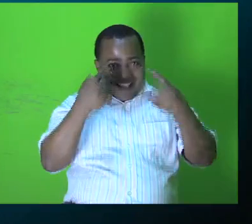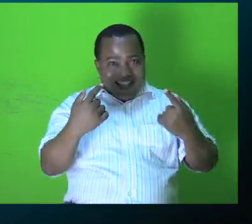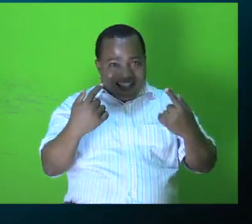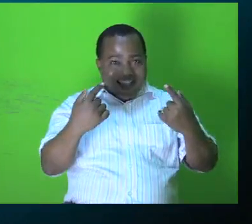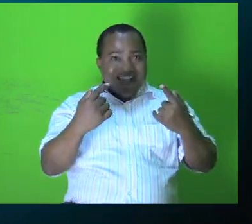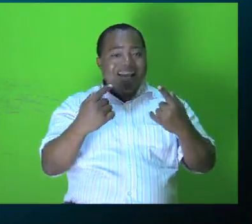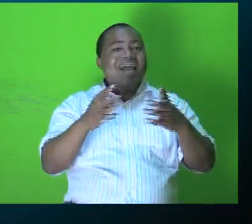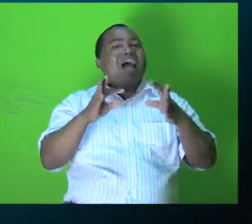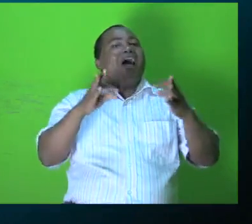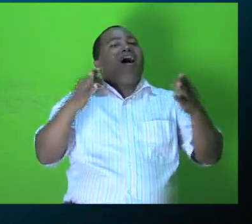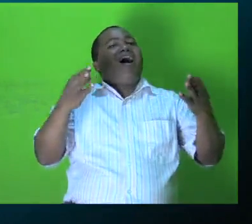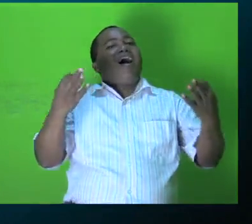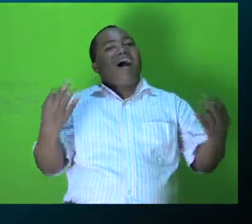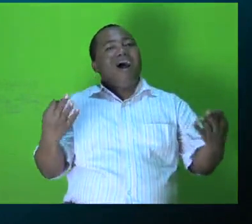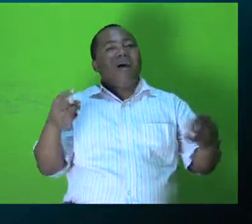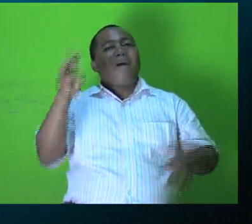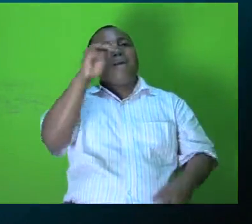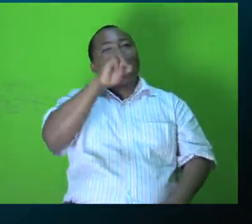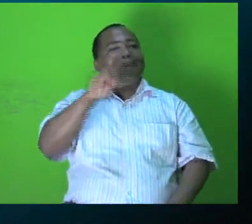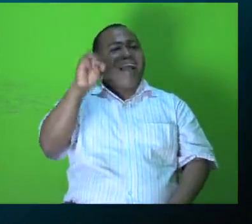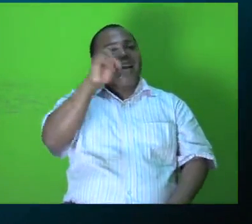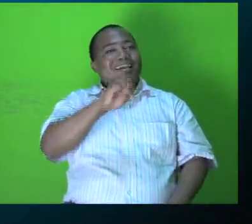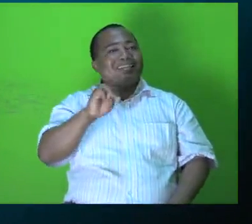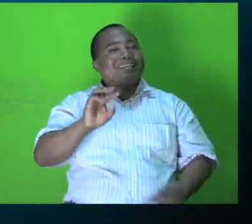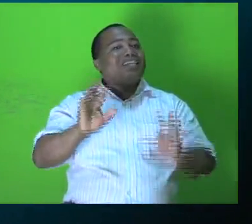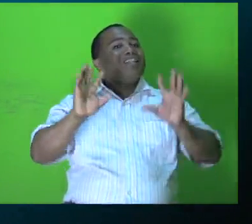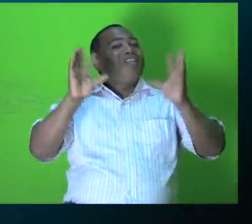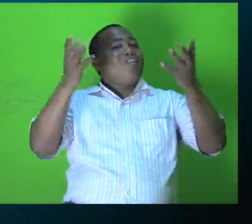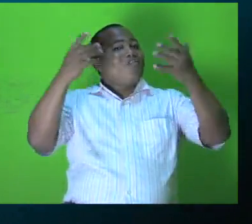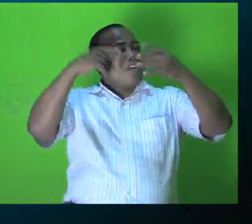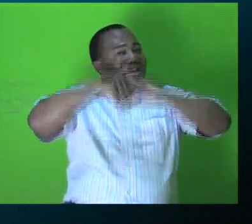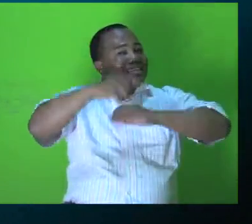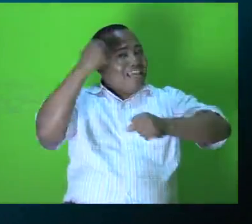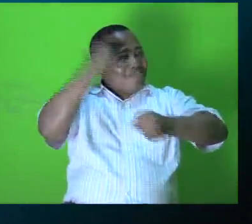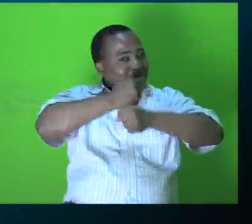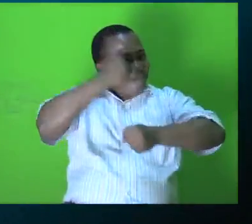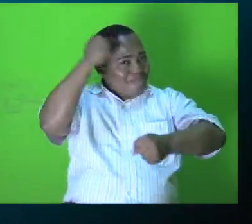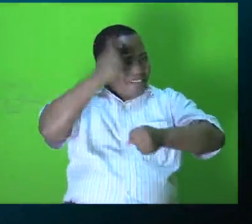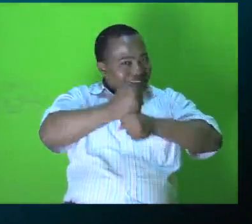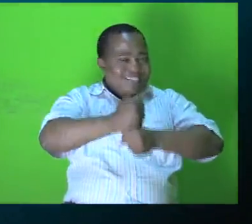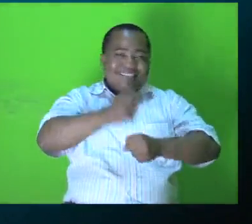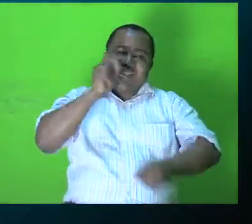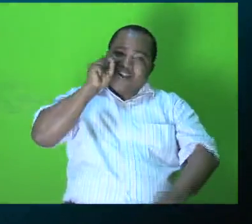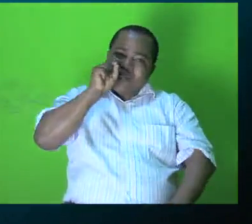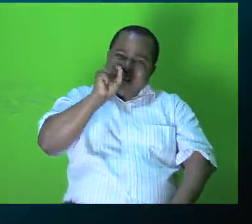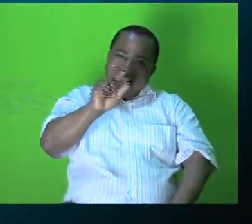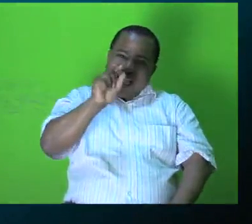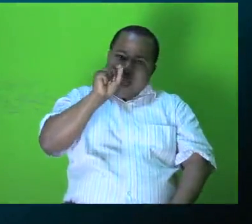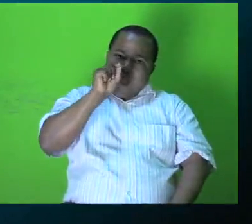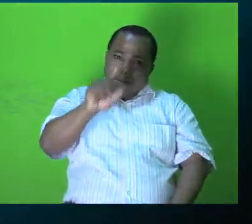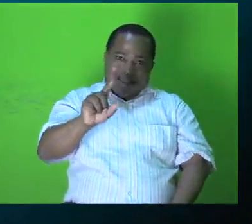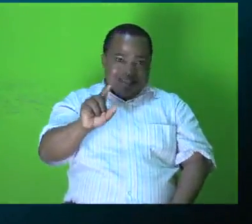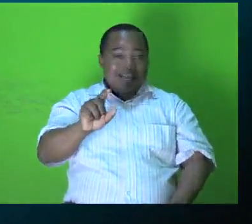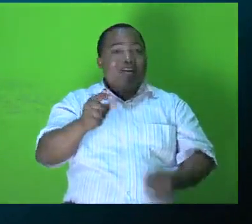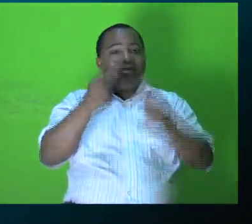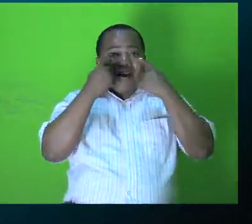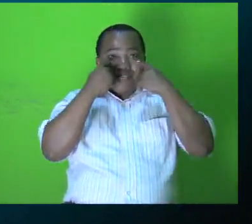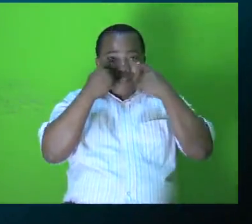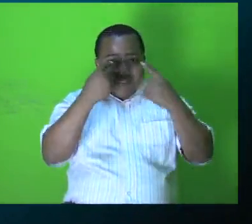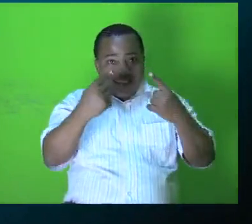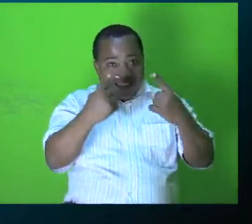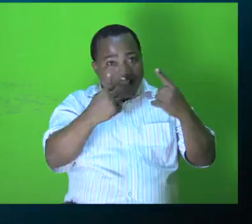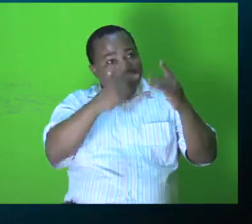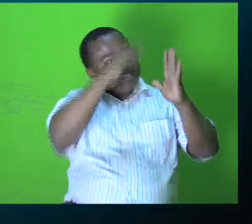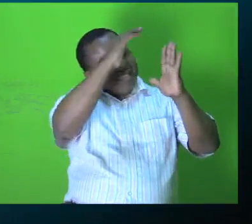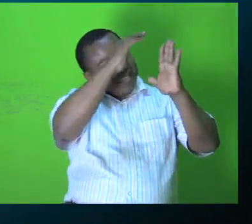how meiosis leads to the formation of gametes by viewing the